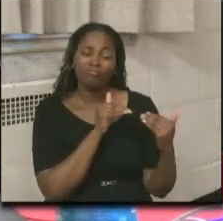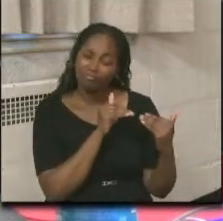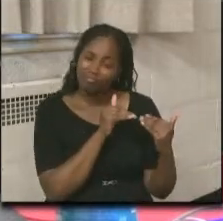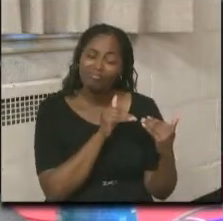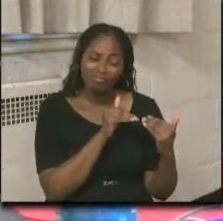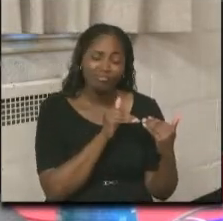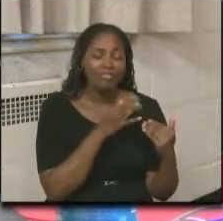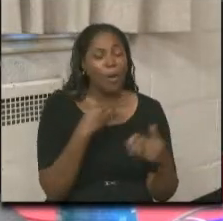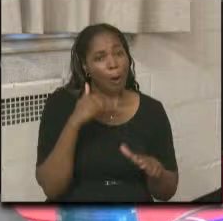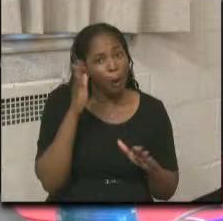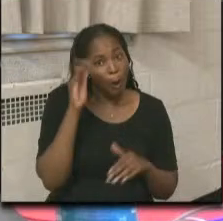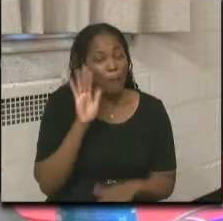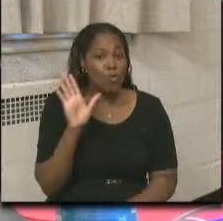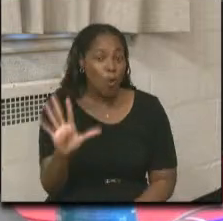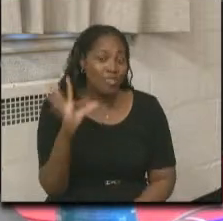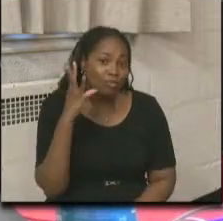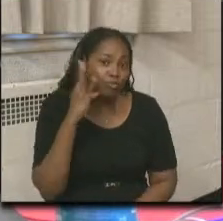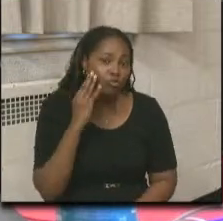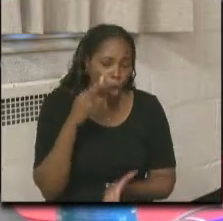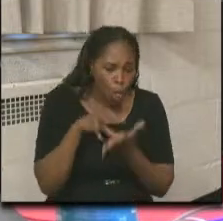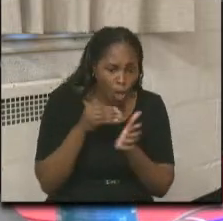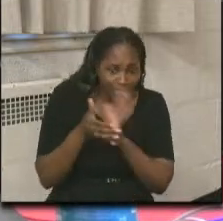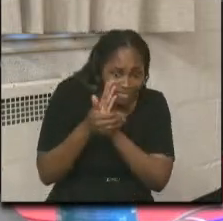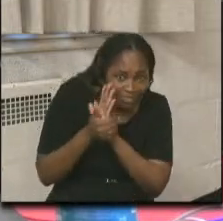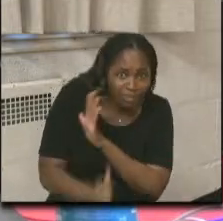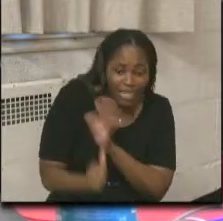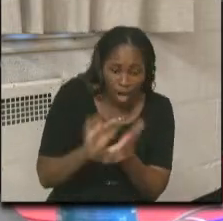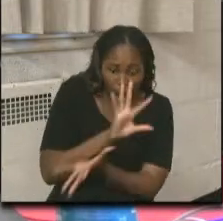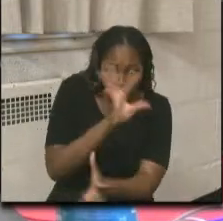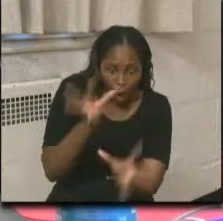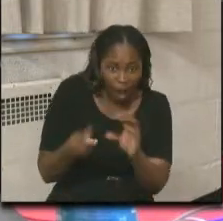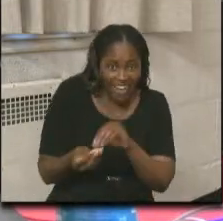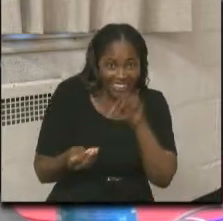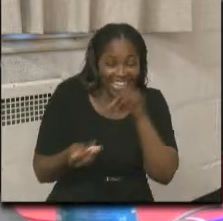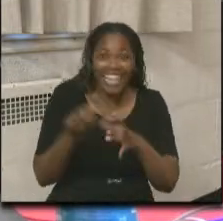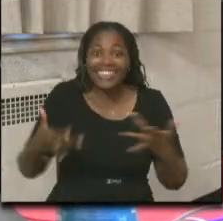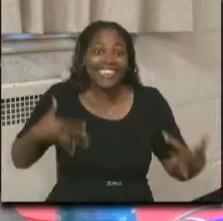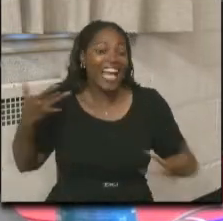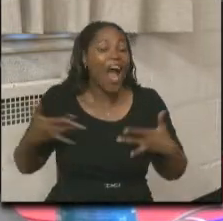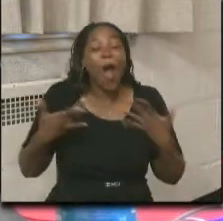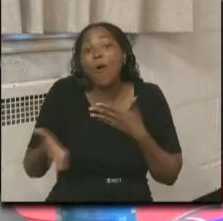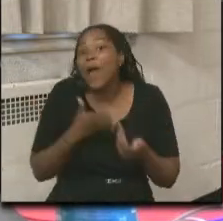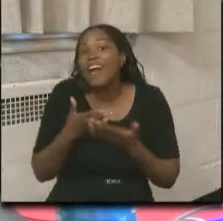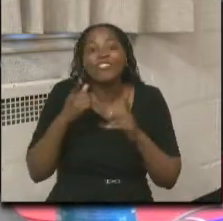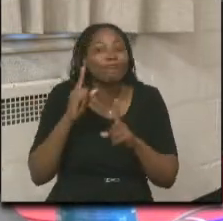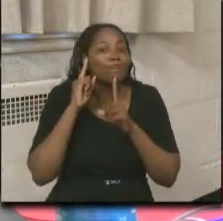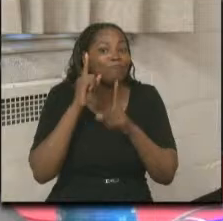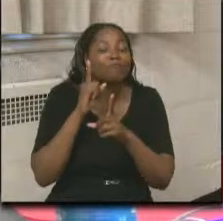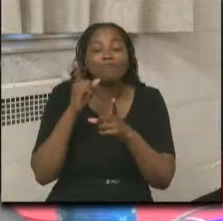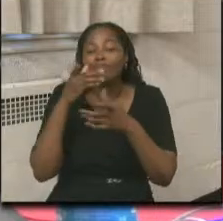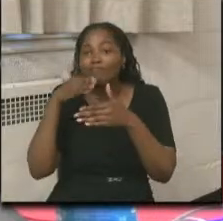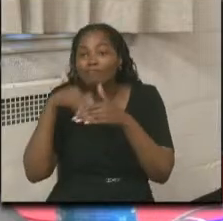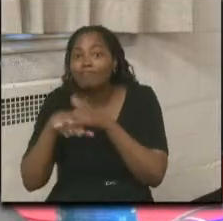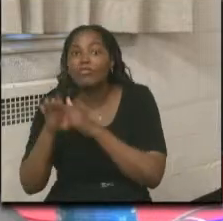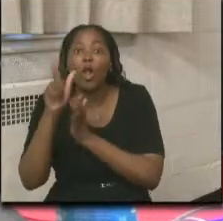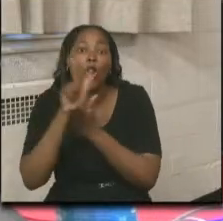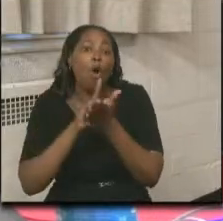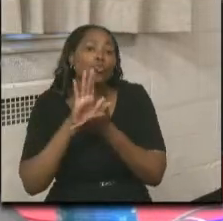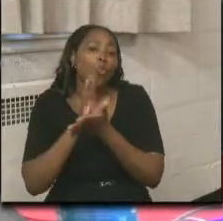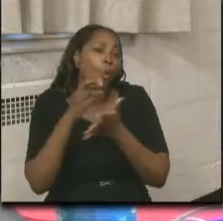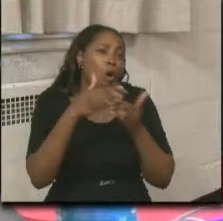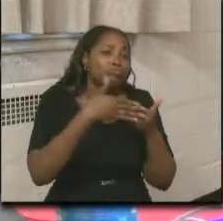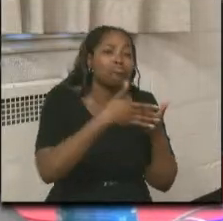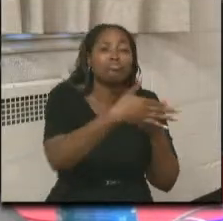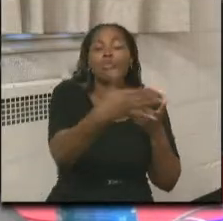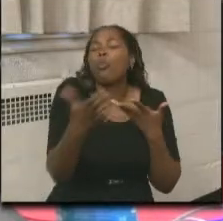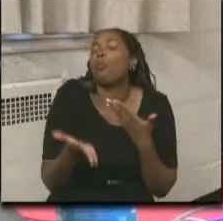to bring all of that expertise and all of that experience and all of that excitement about whatever it is you want to do, whether it's law school or whatever those next steps are